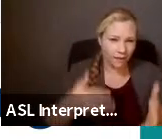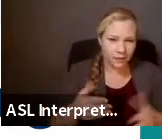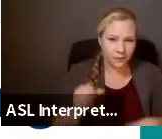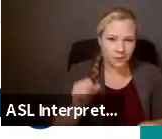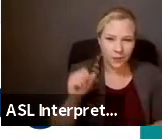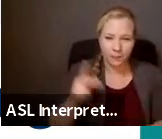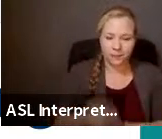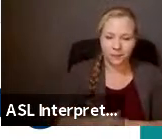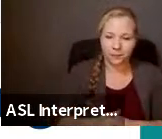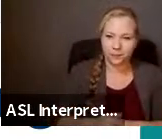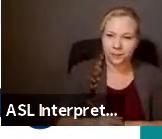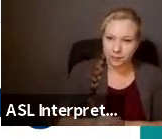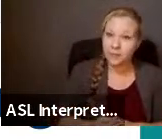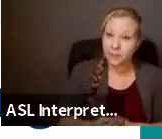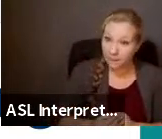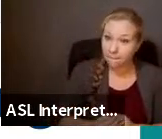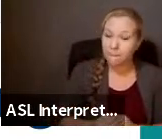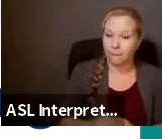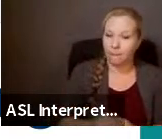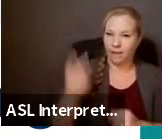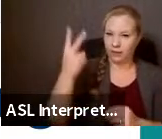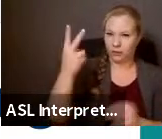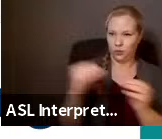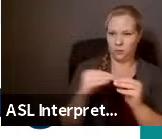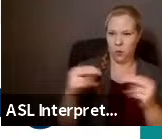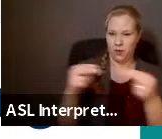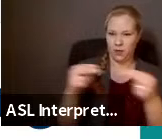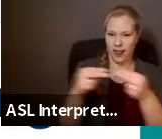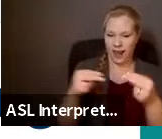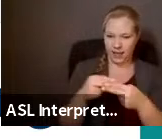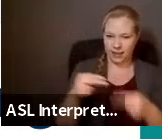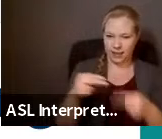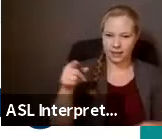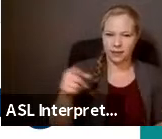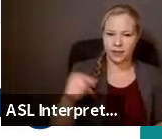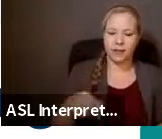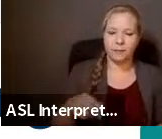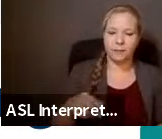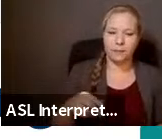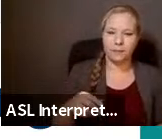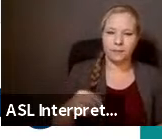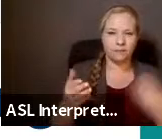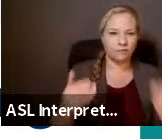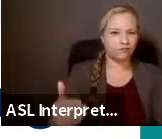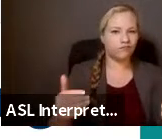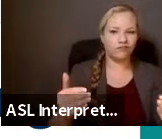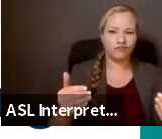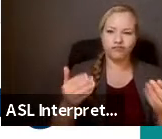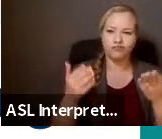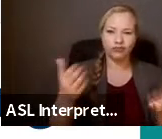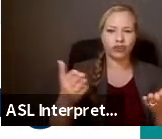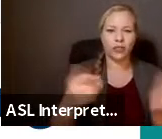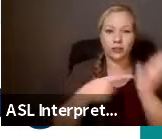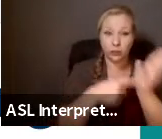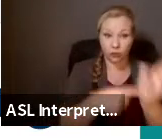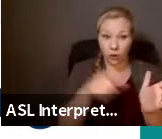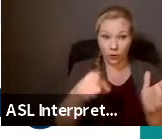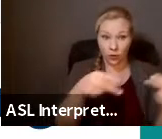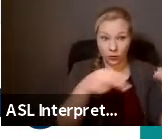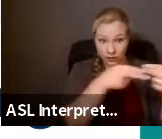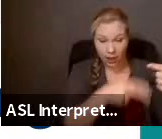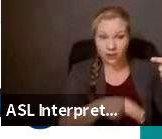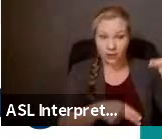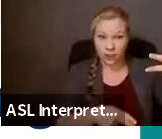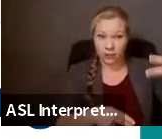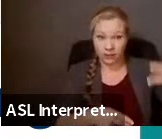There's 2 more slides. And so I guess I'd maybe suggest moving through the 2 slides. And so then we can really